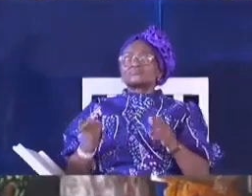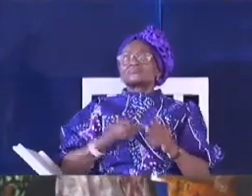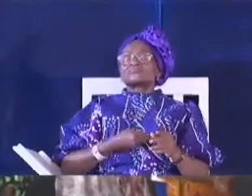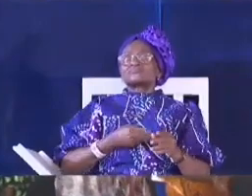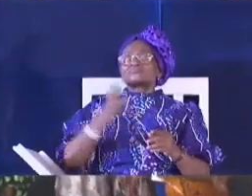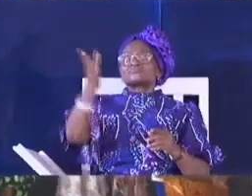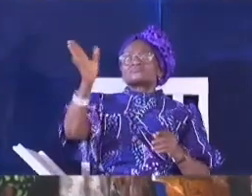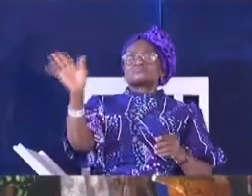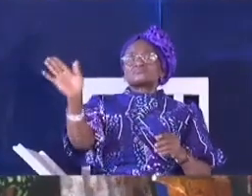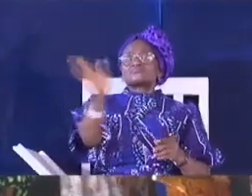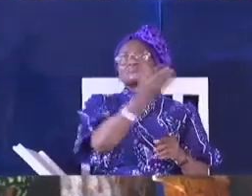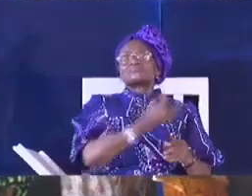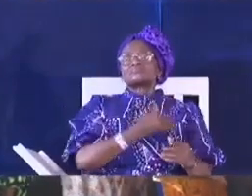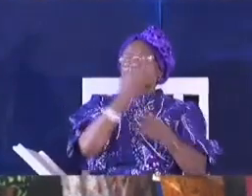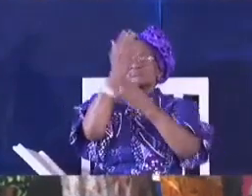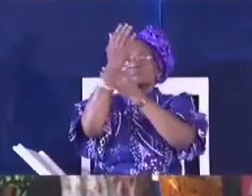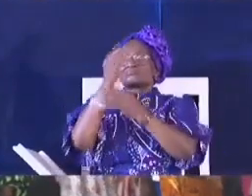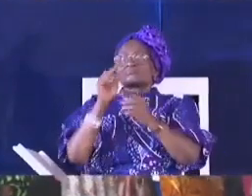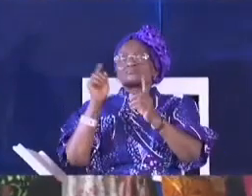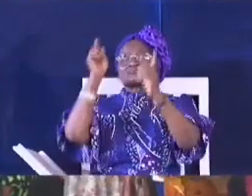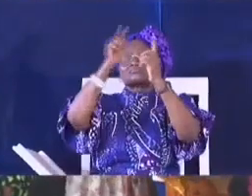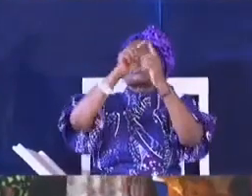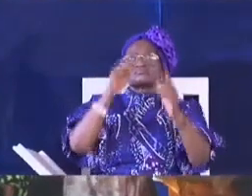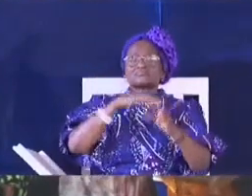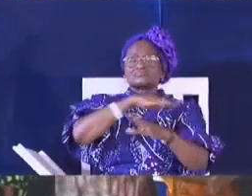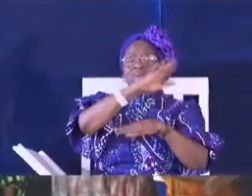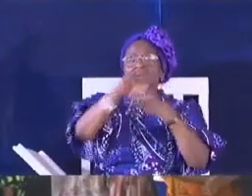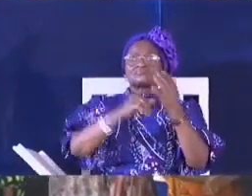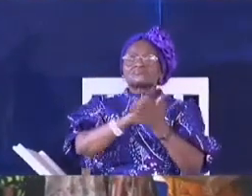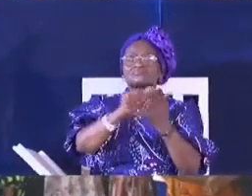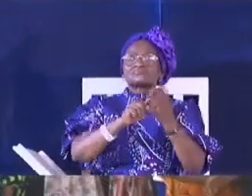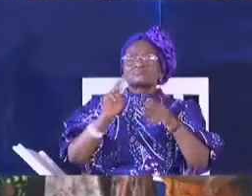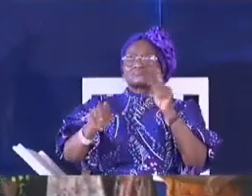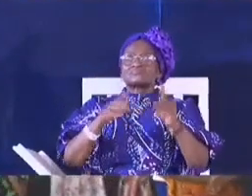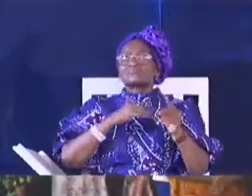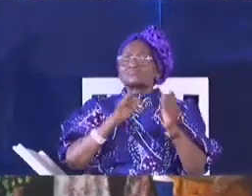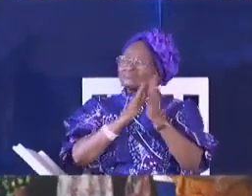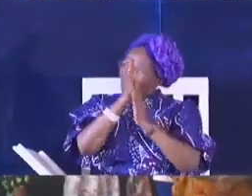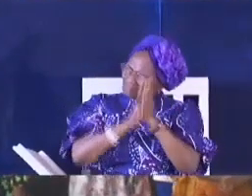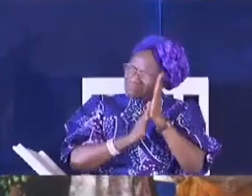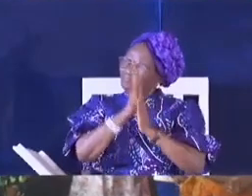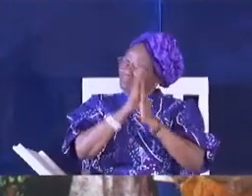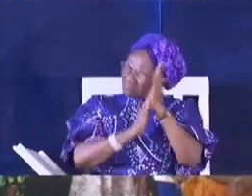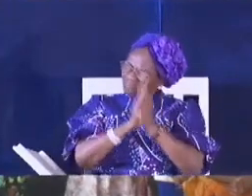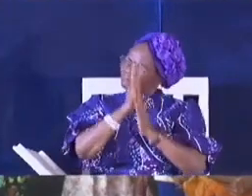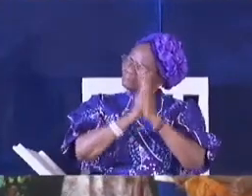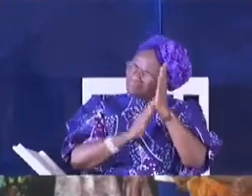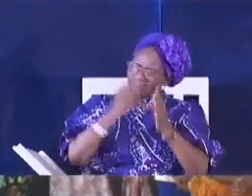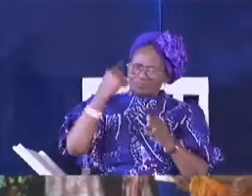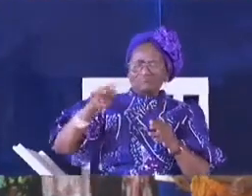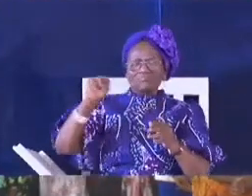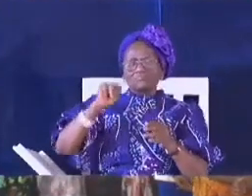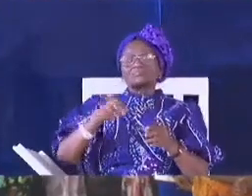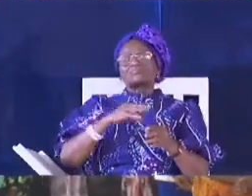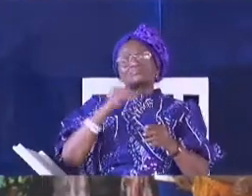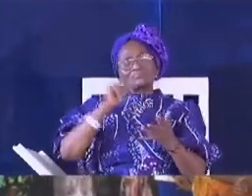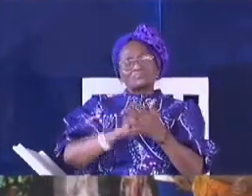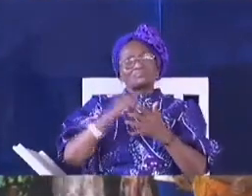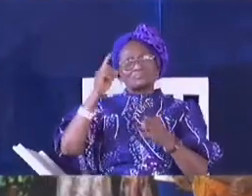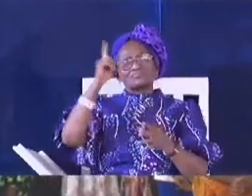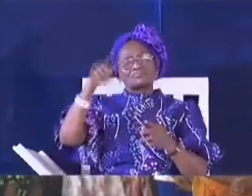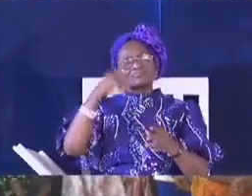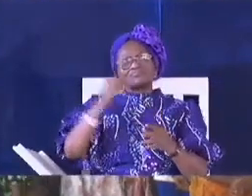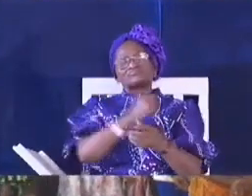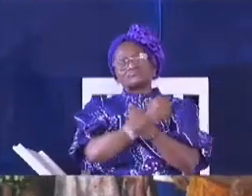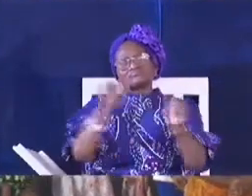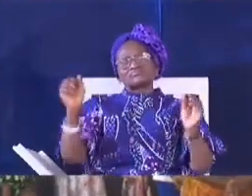hands towards all these people and intercede for them, that the one who saved our souls will save their own